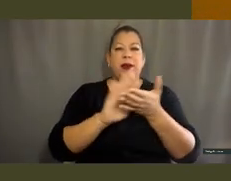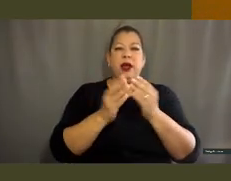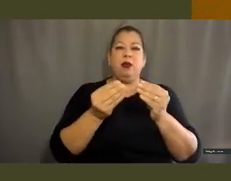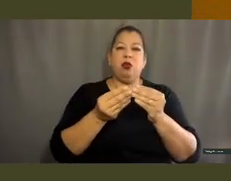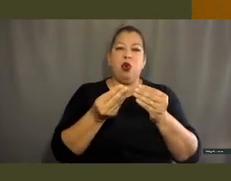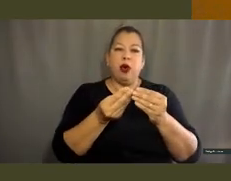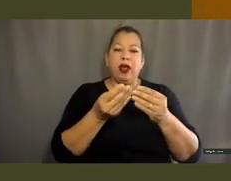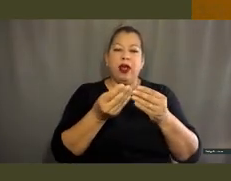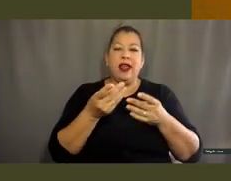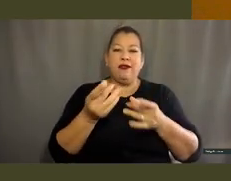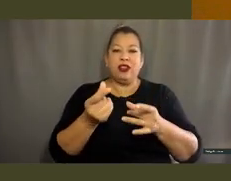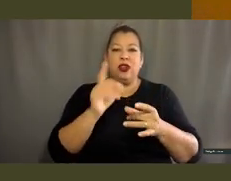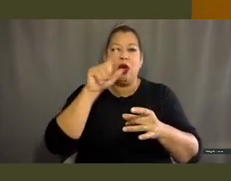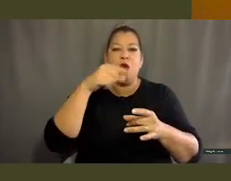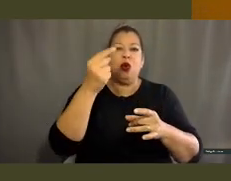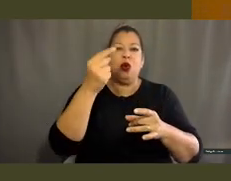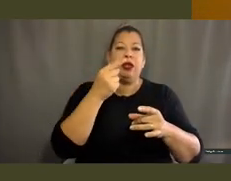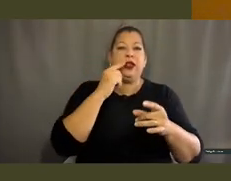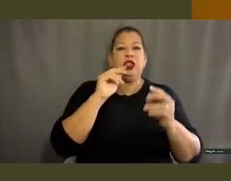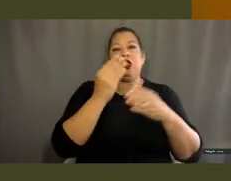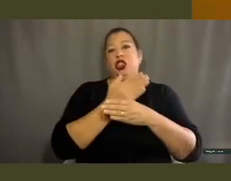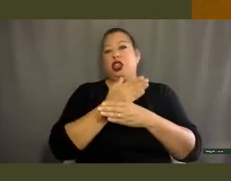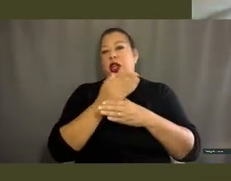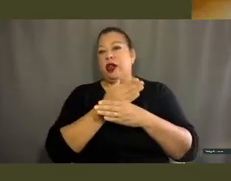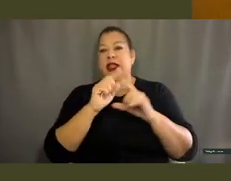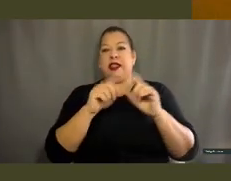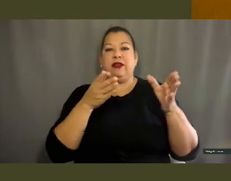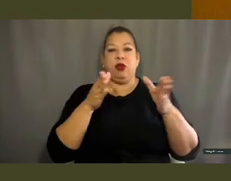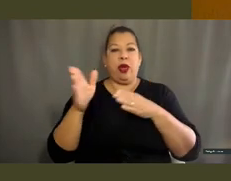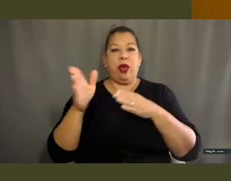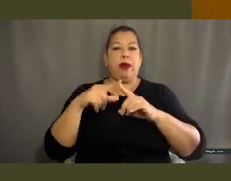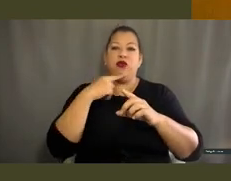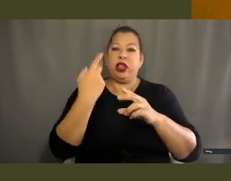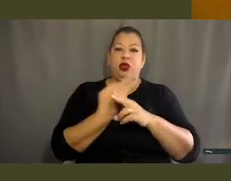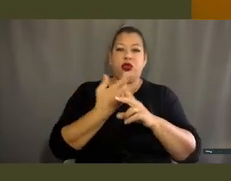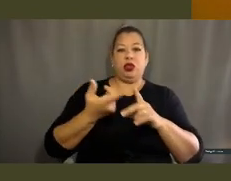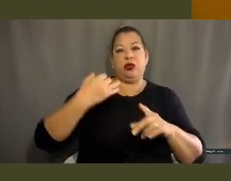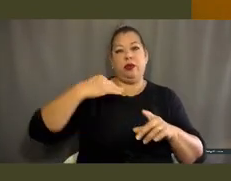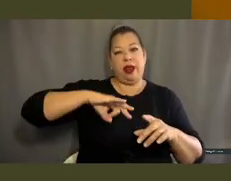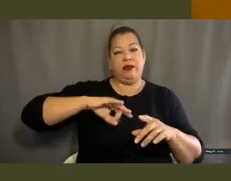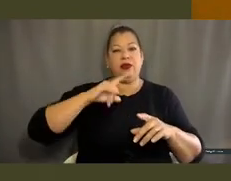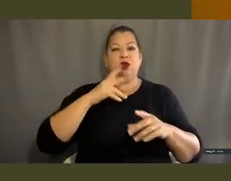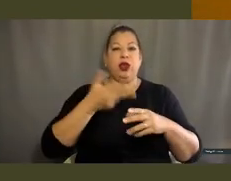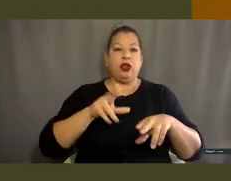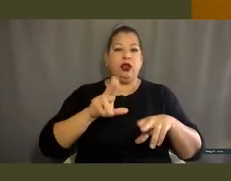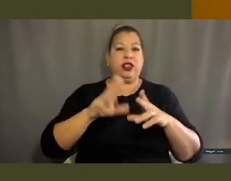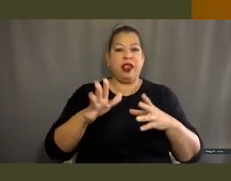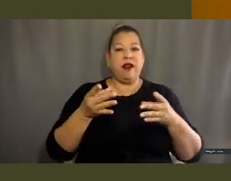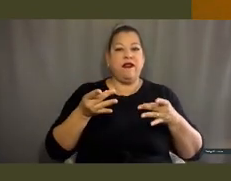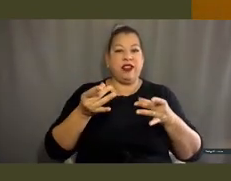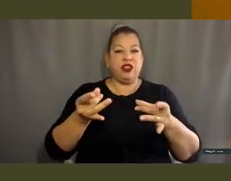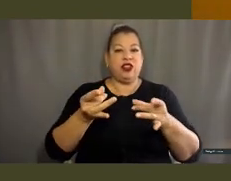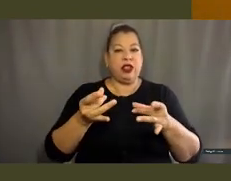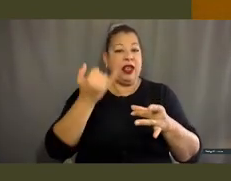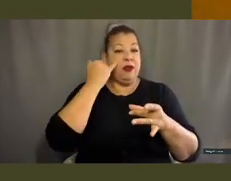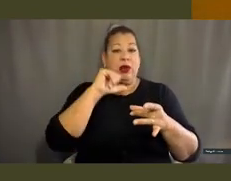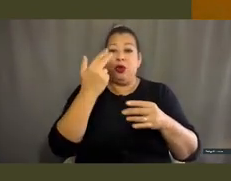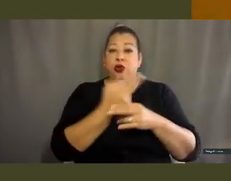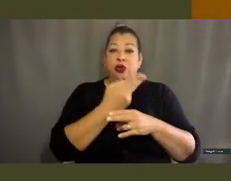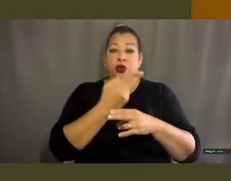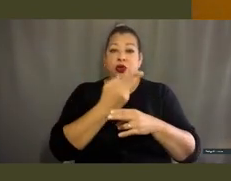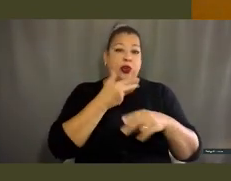ambition between countries in a different way, but really use it to increase the ambition, because otherwise it doesn't really add anything. So it's really about